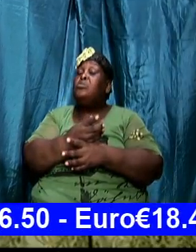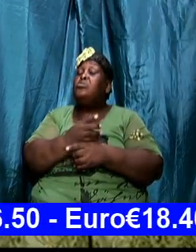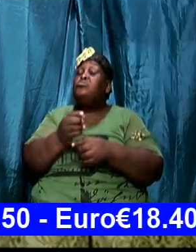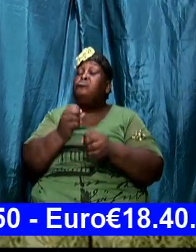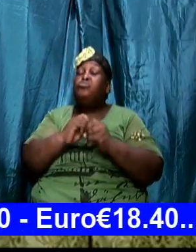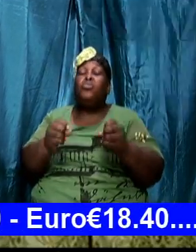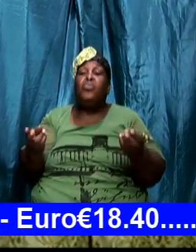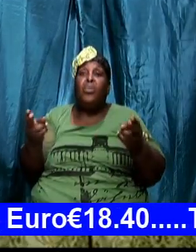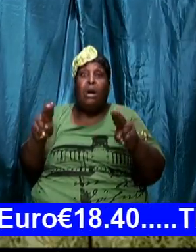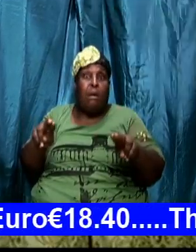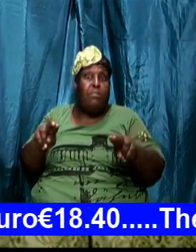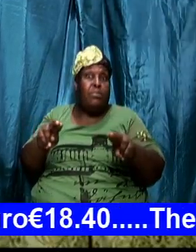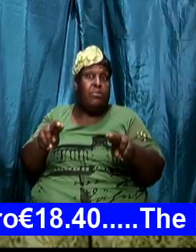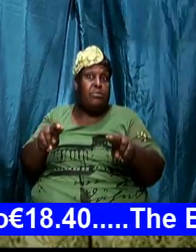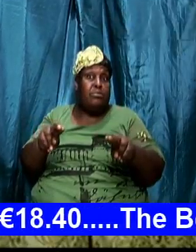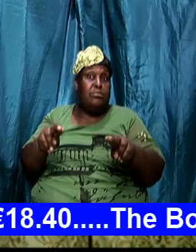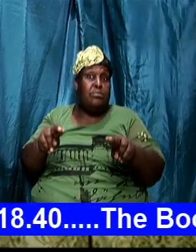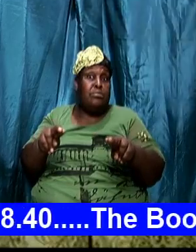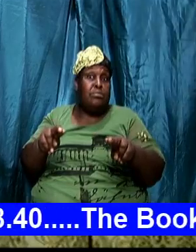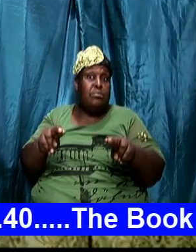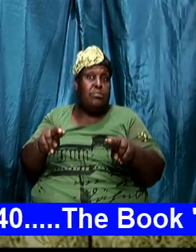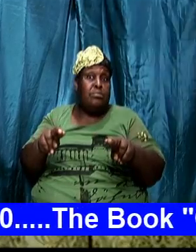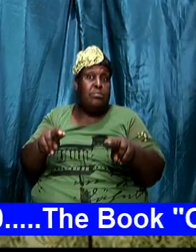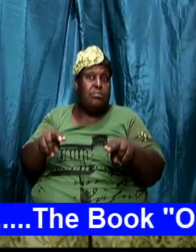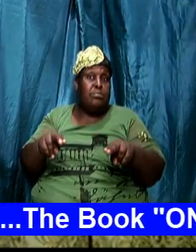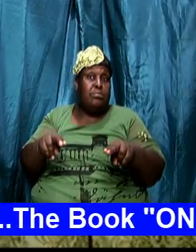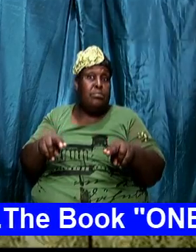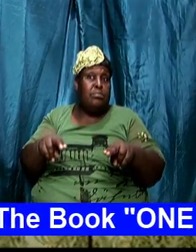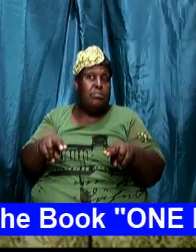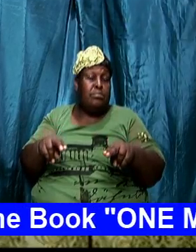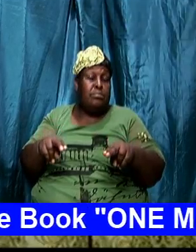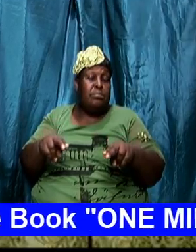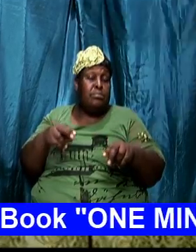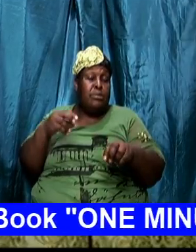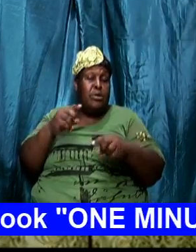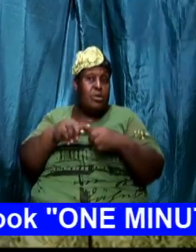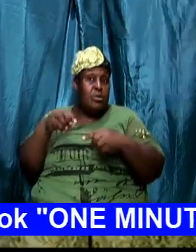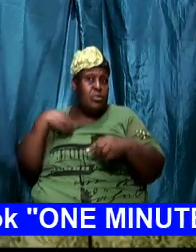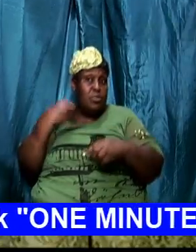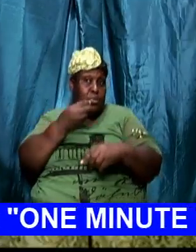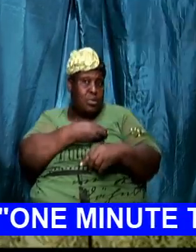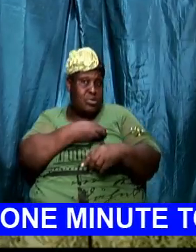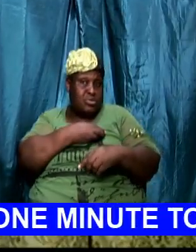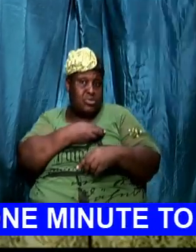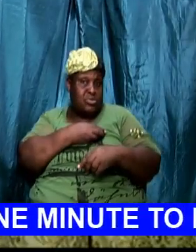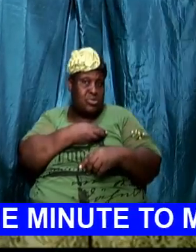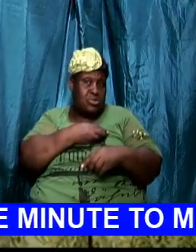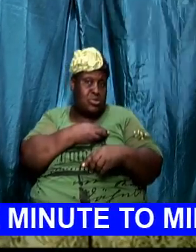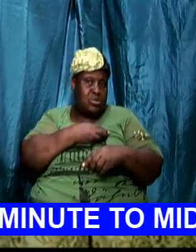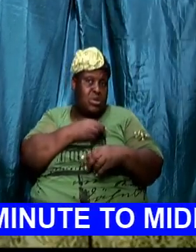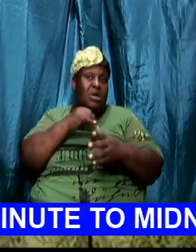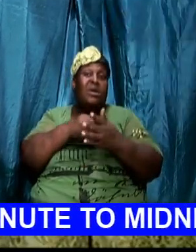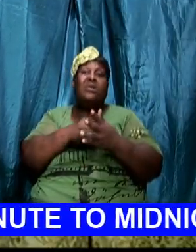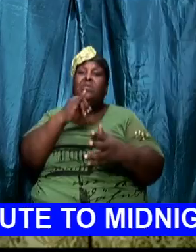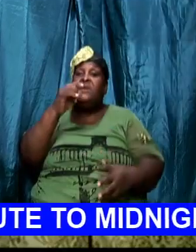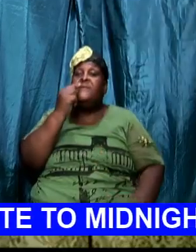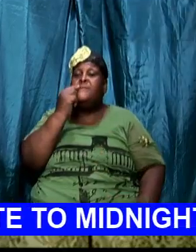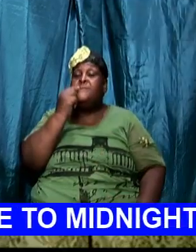temptation, not yield to the same things. It is crucial that